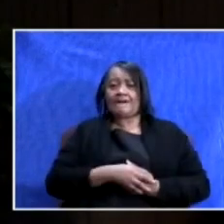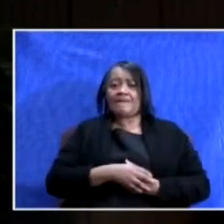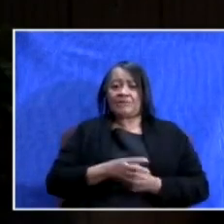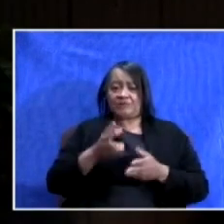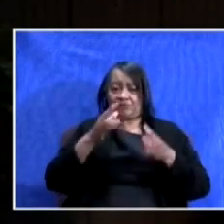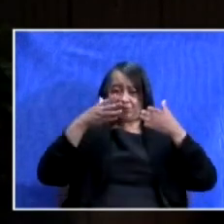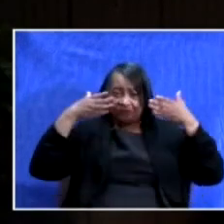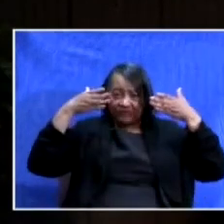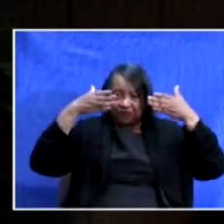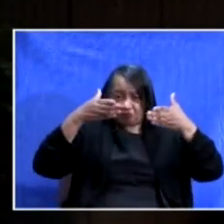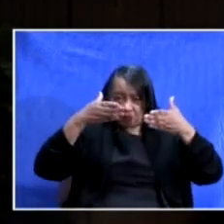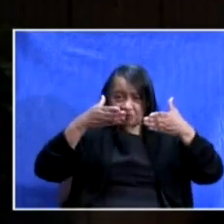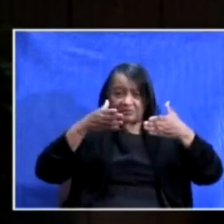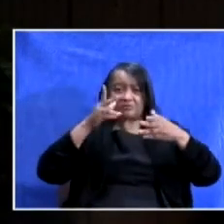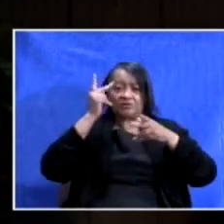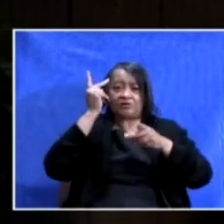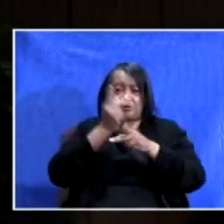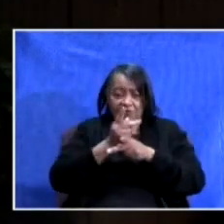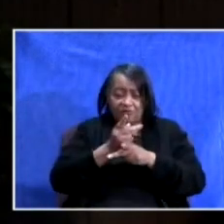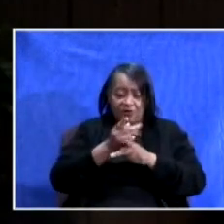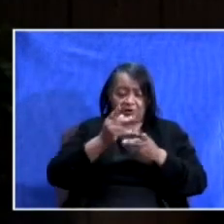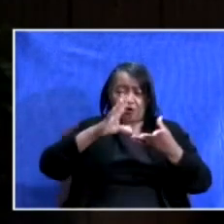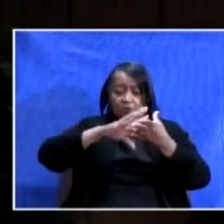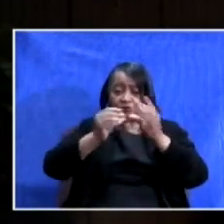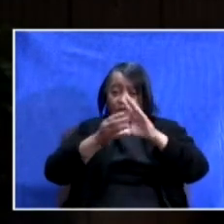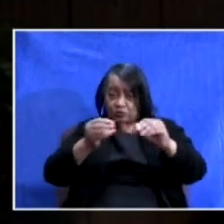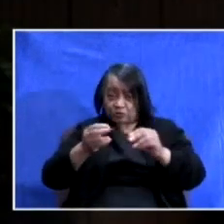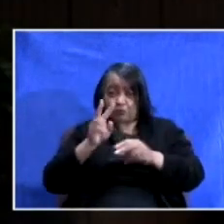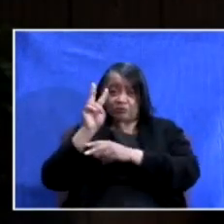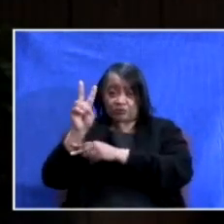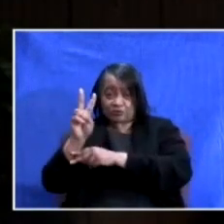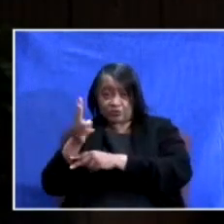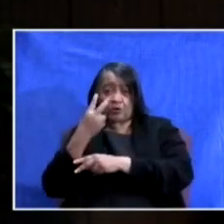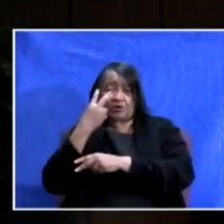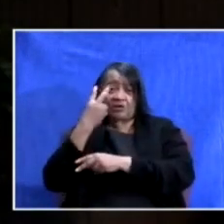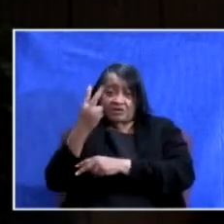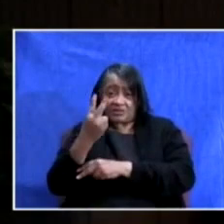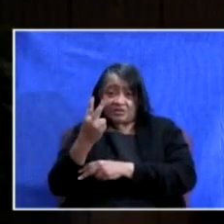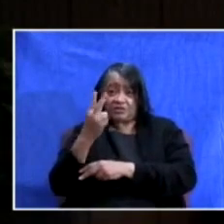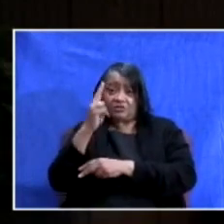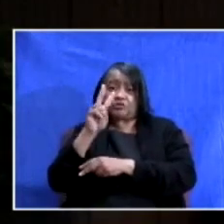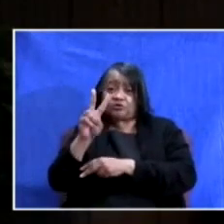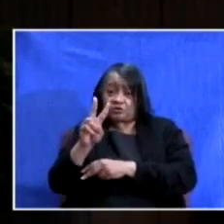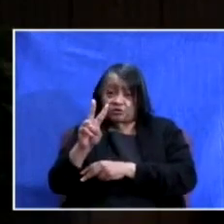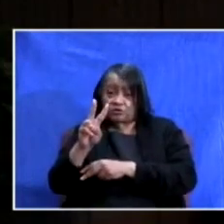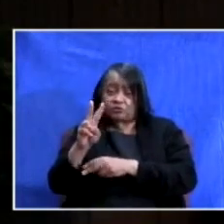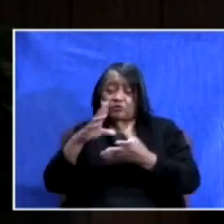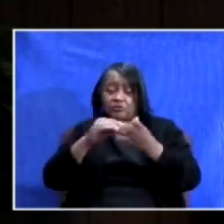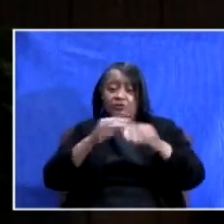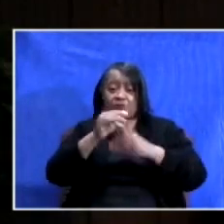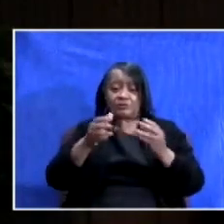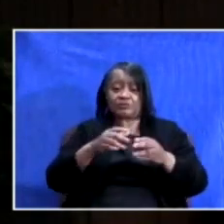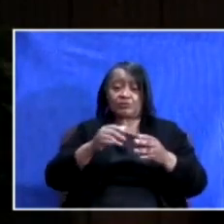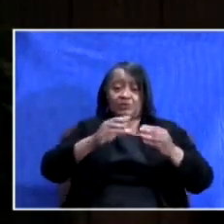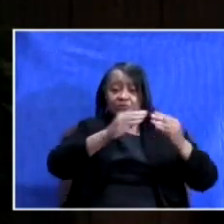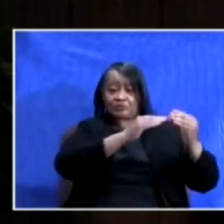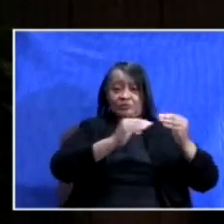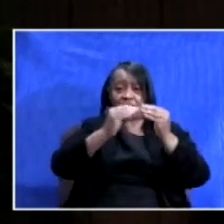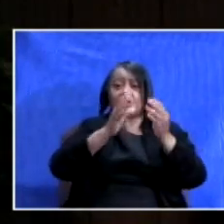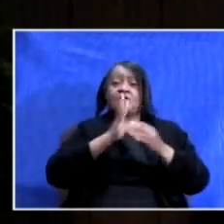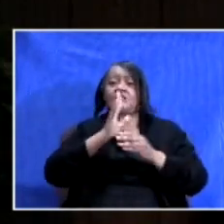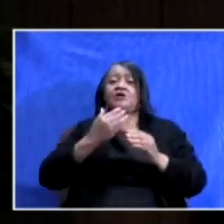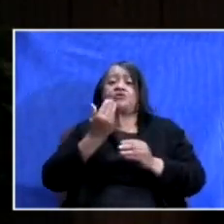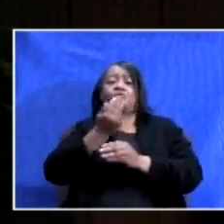if you look at them carefully, you can see that these are stories about justice that speak